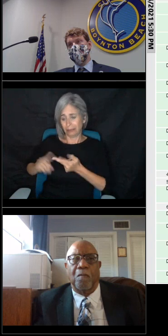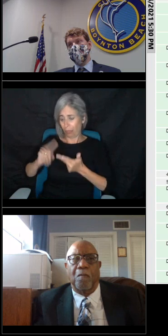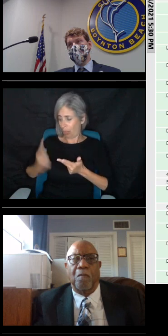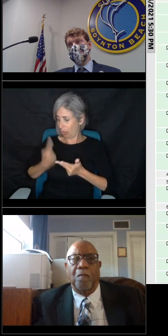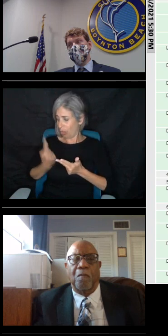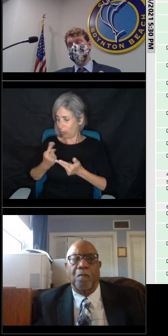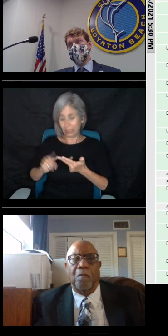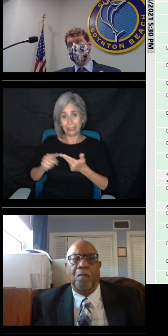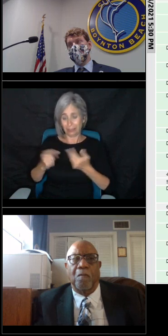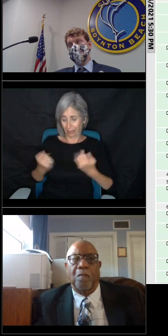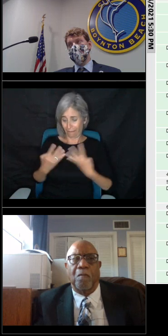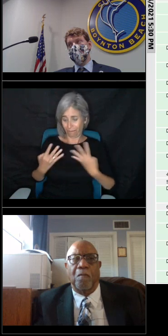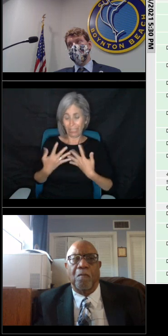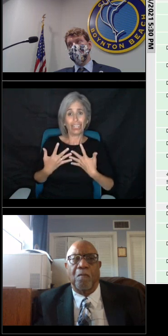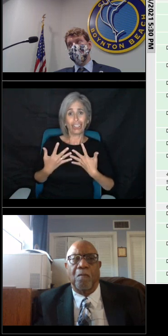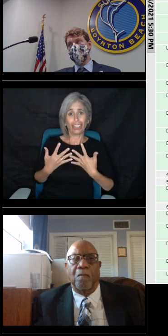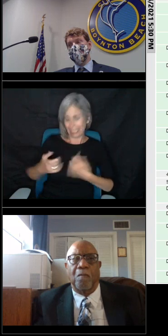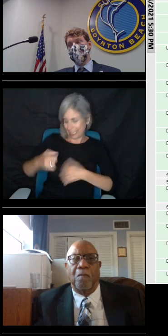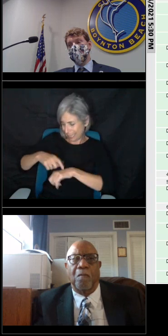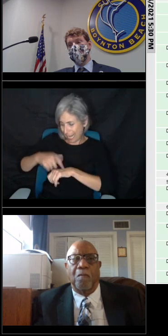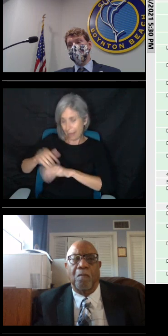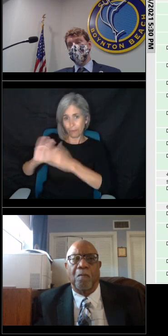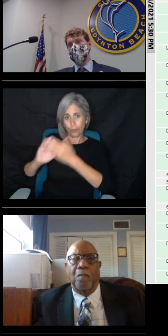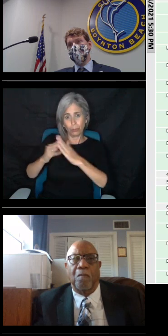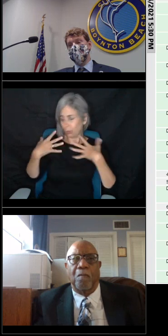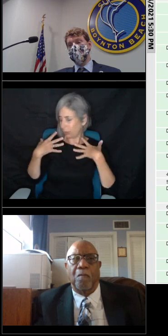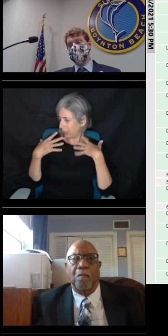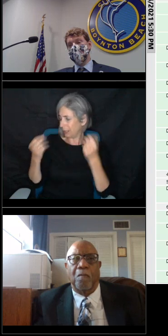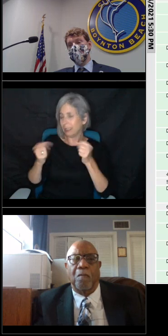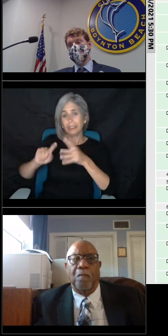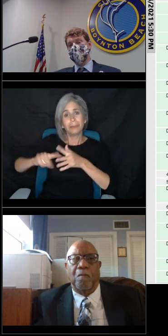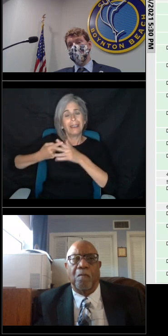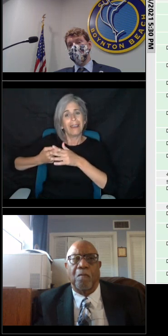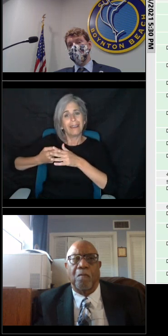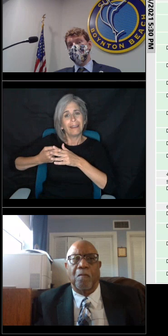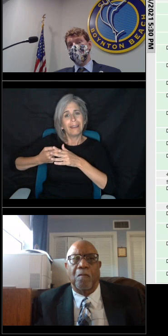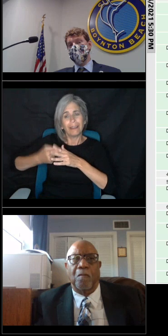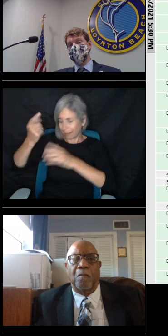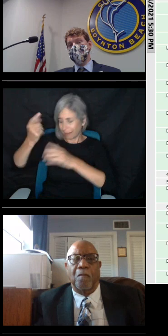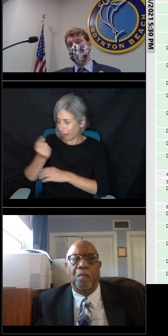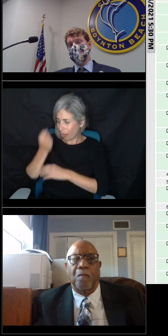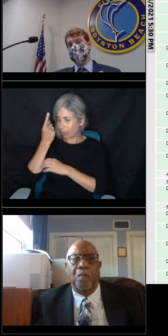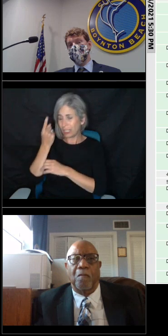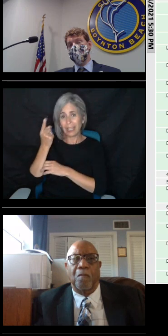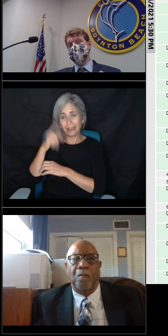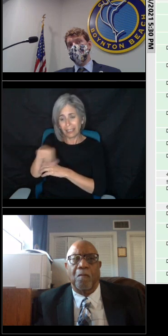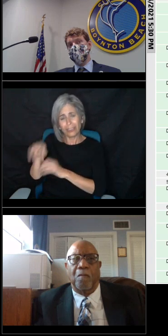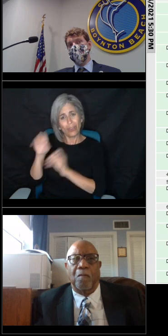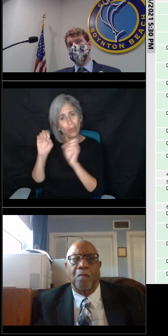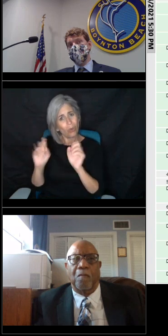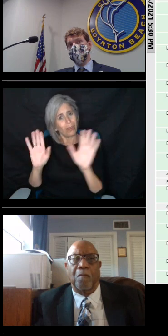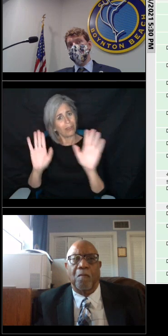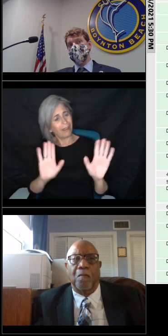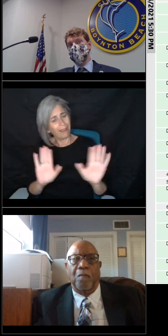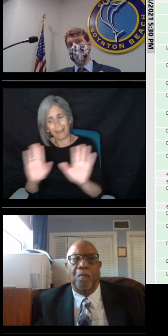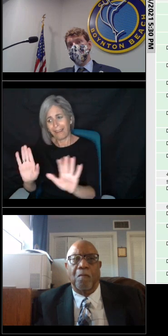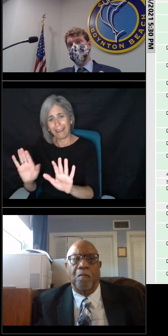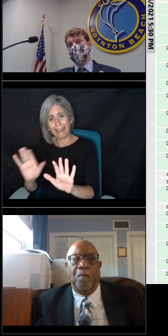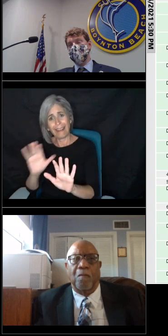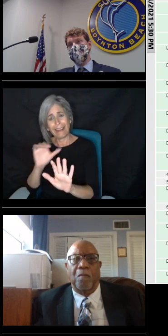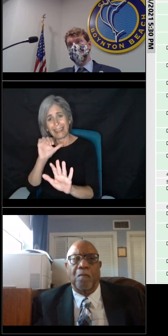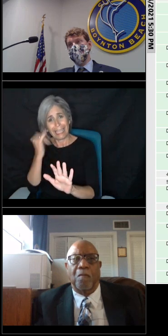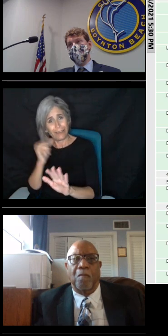fear. It is time for community healing to begin and to understand it is okay not to